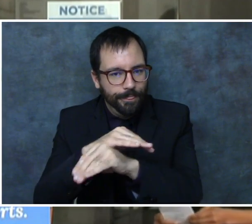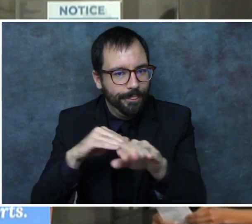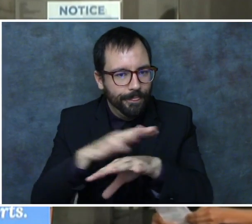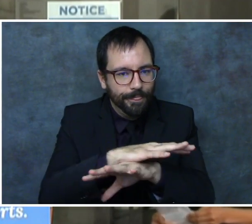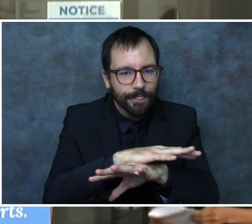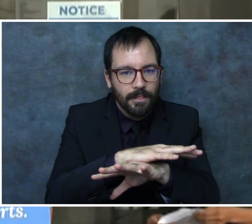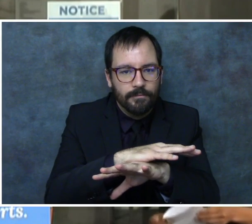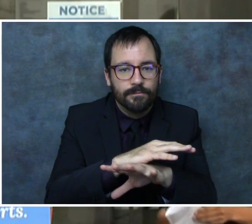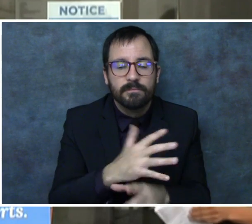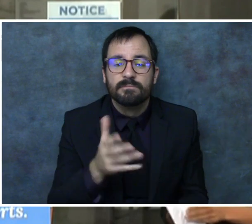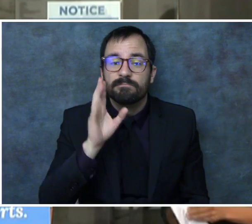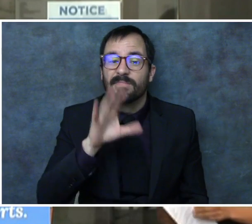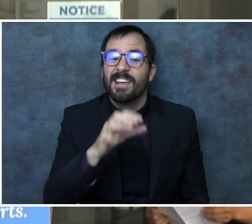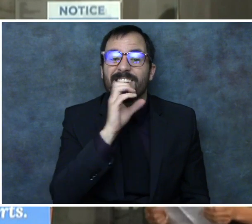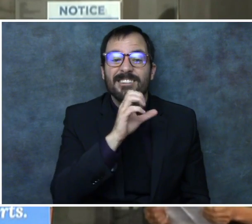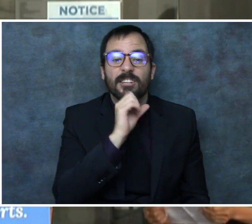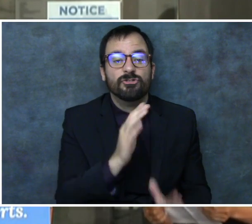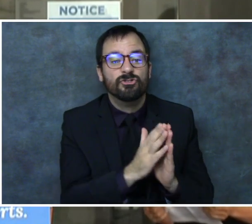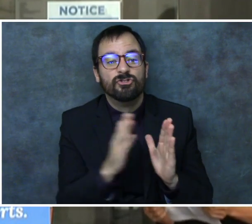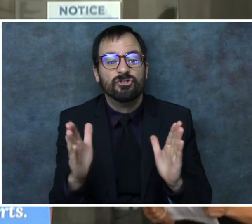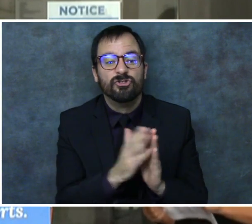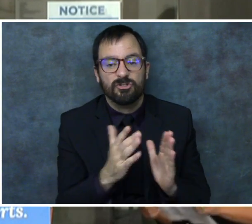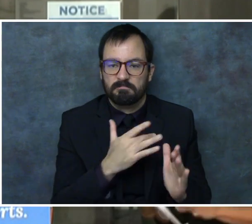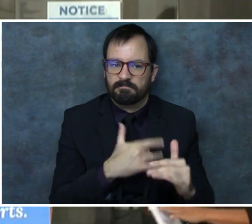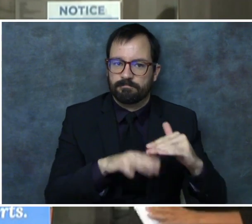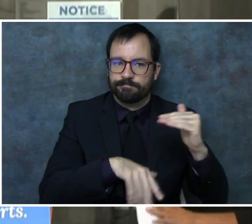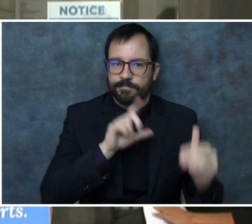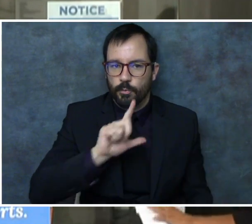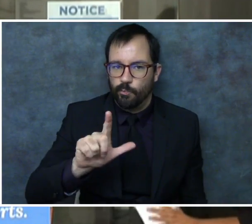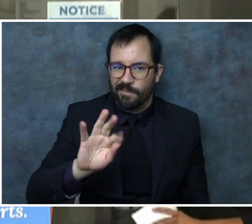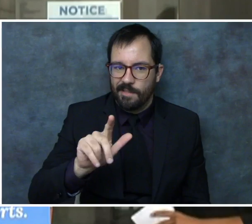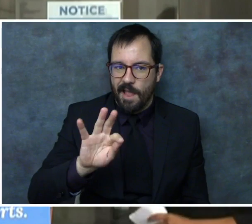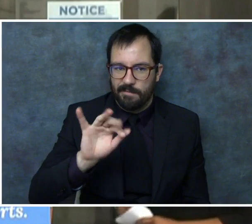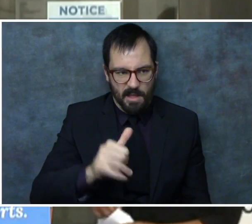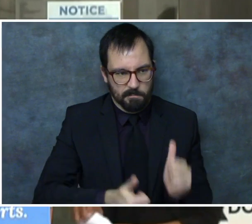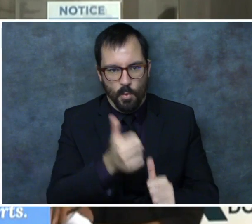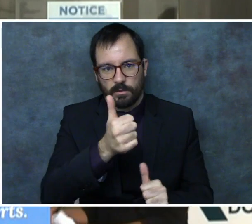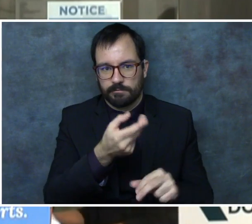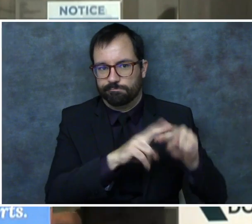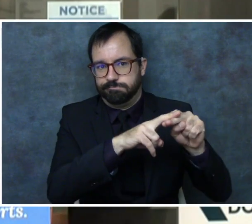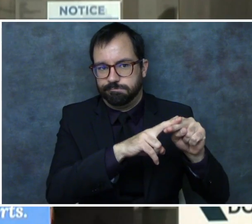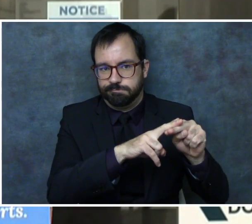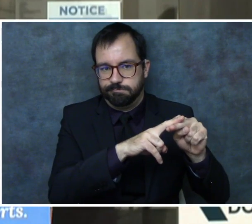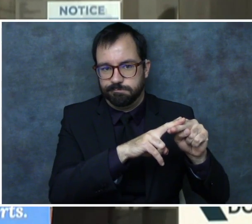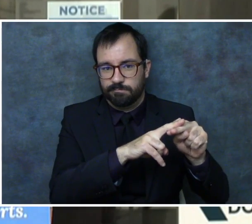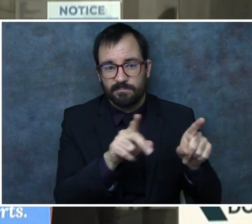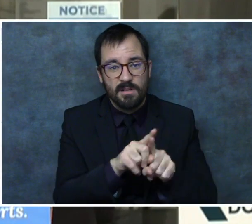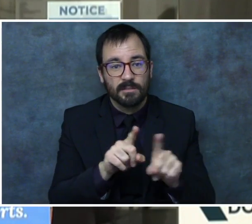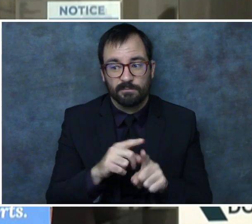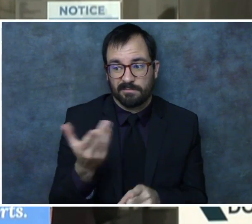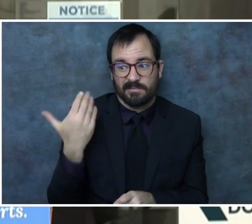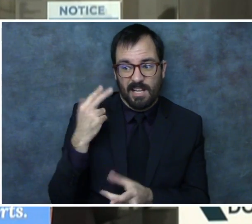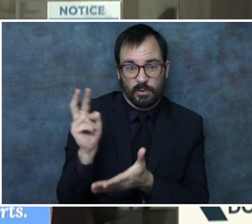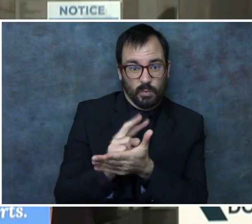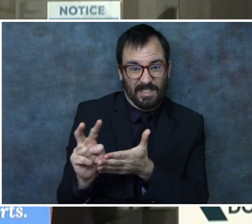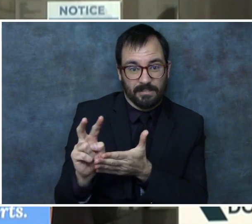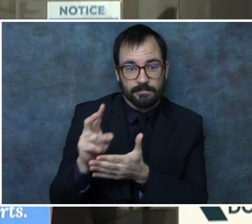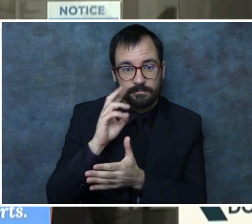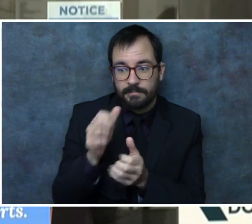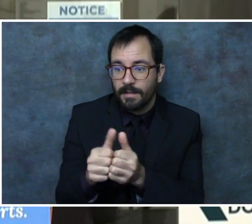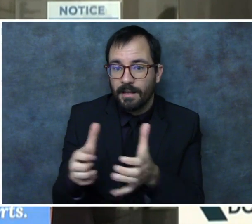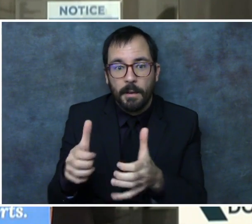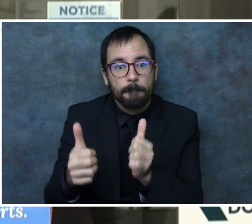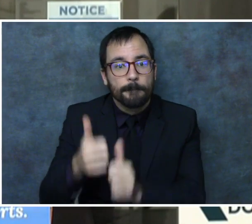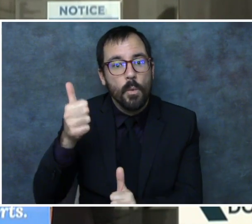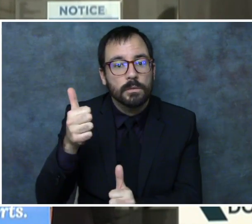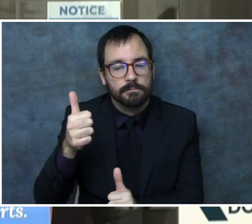the largest uptick we continue to see. And we also see in the last 2 weeks the largest population being within the Latino community. And so